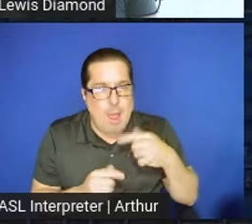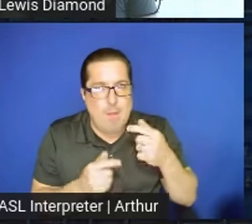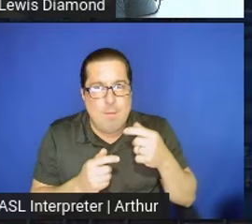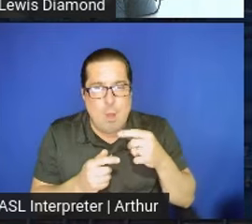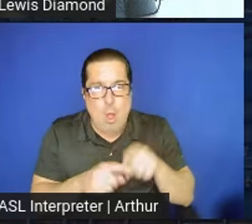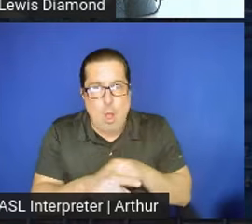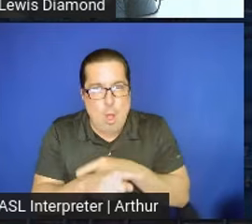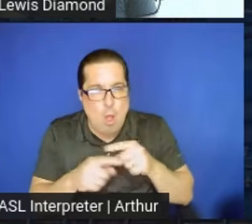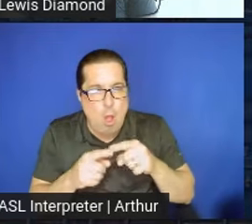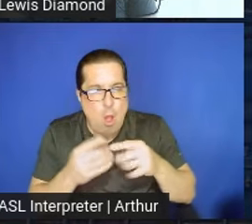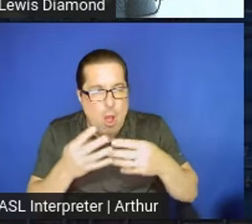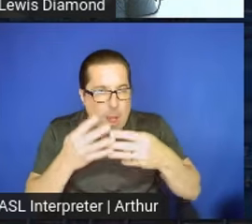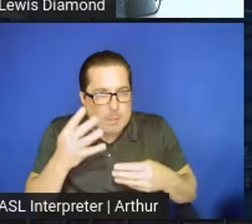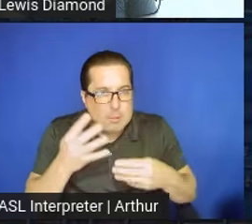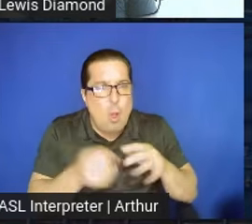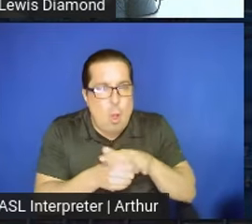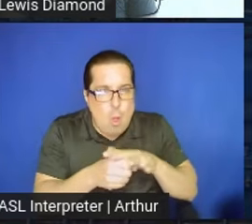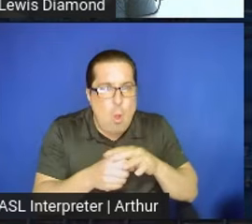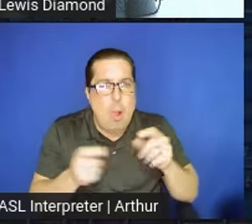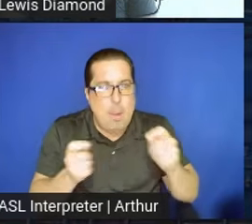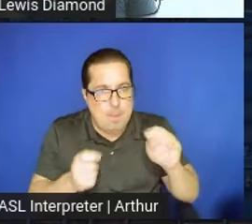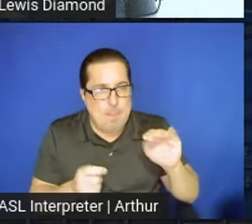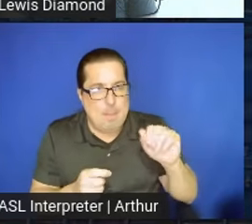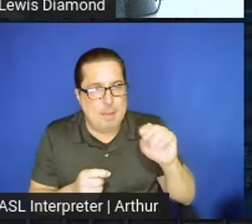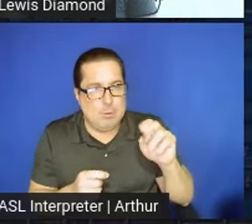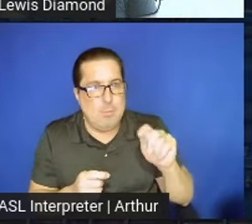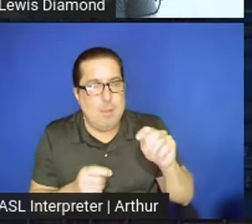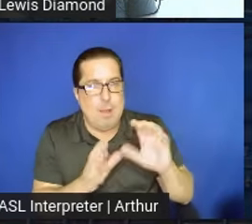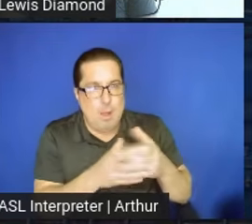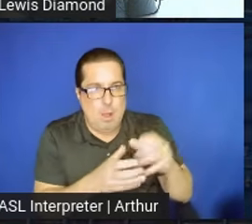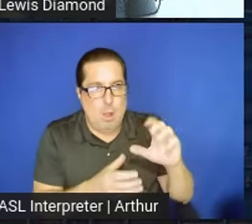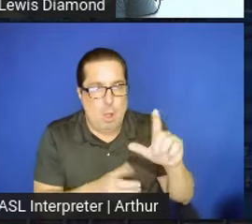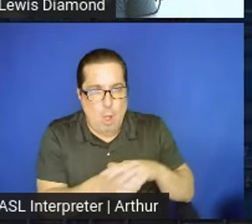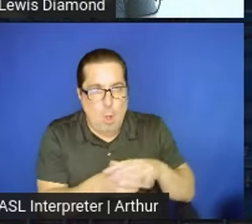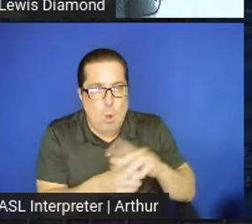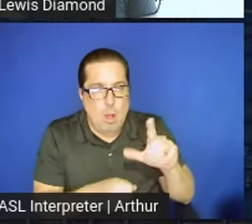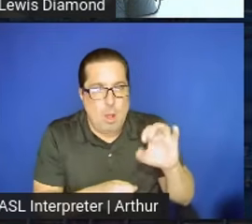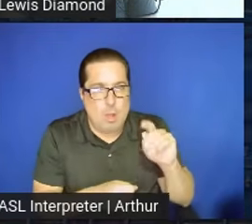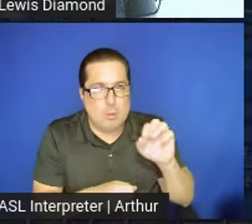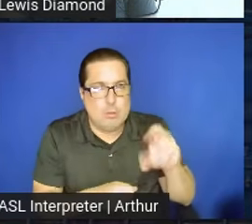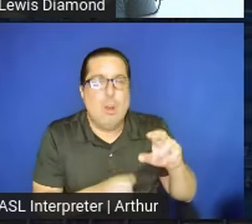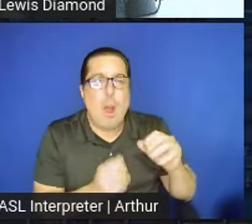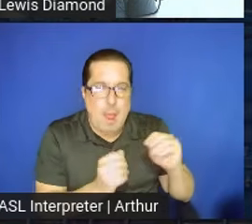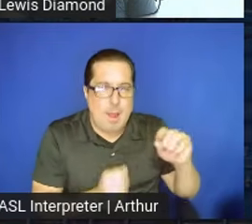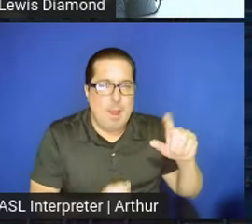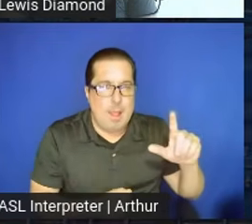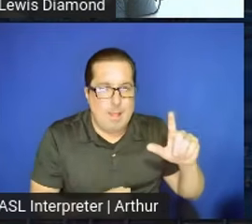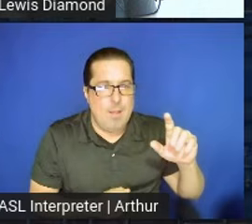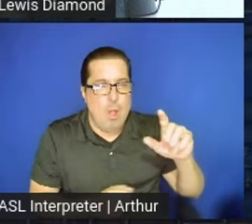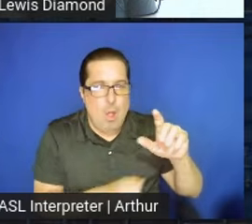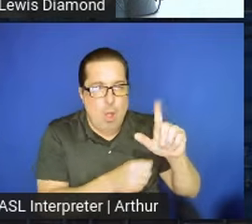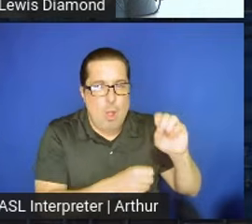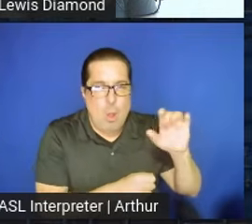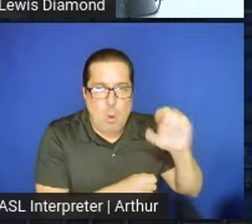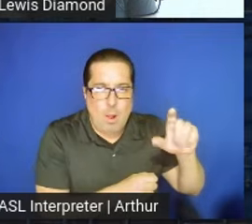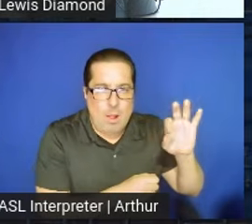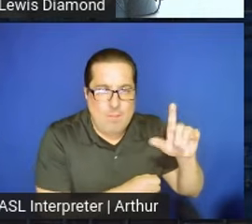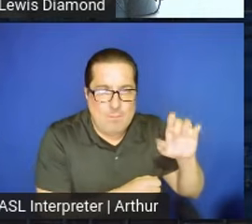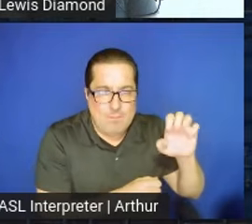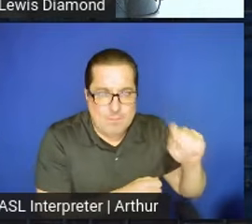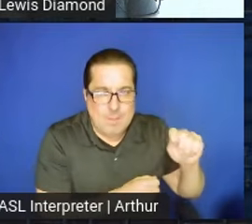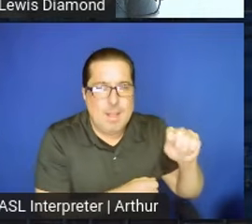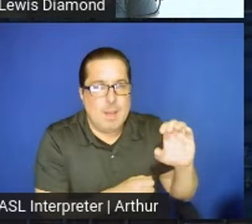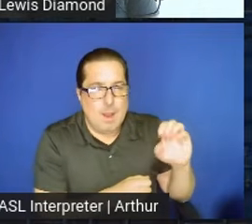management cluster that essentially serve as a local fleet control plane, where you can deploy a lot of